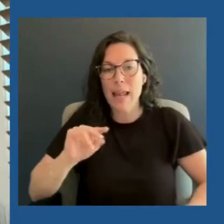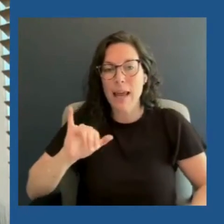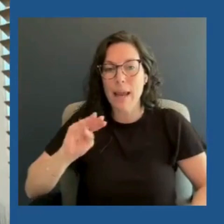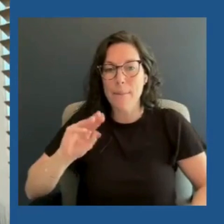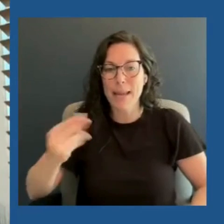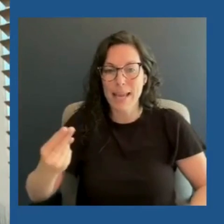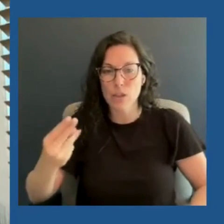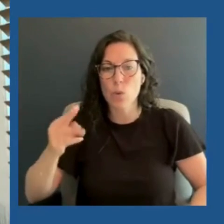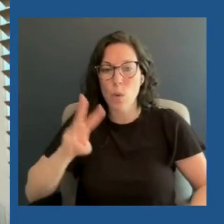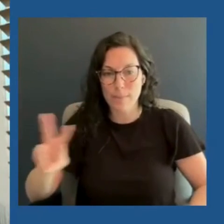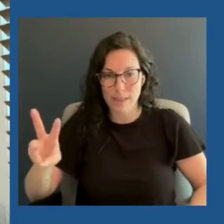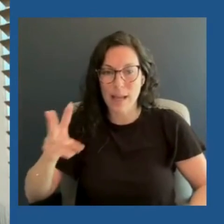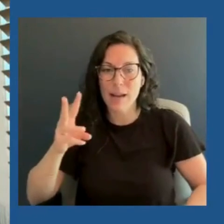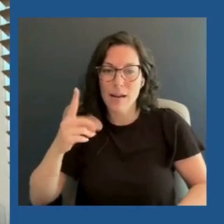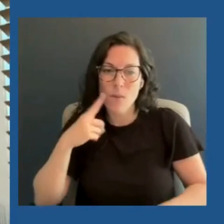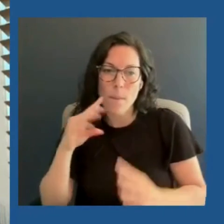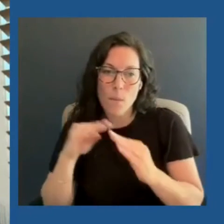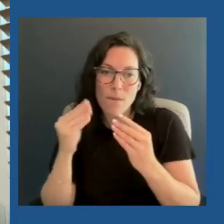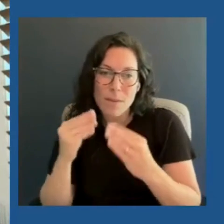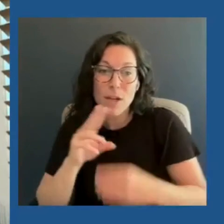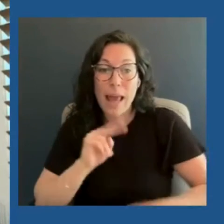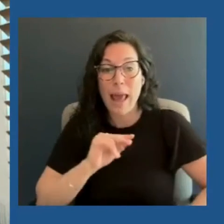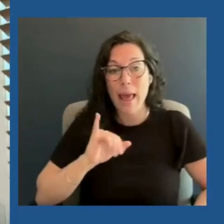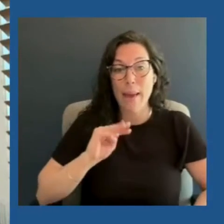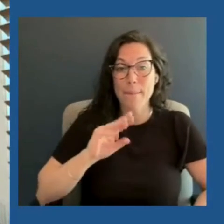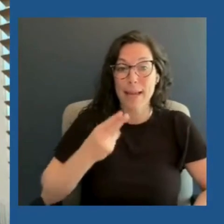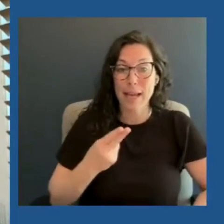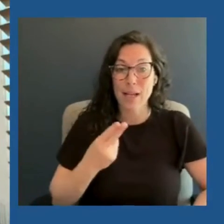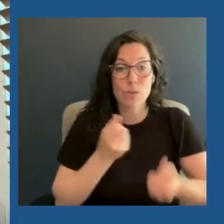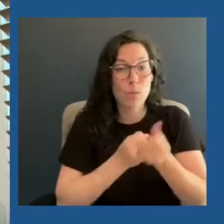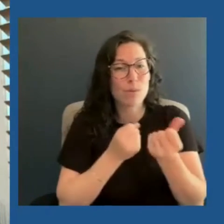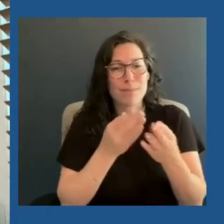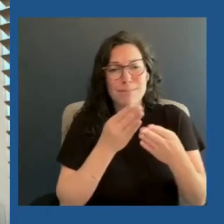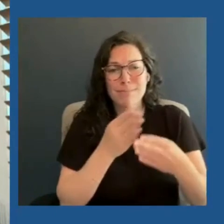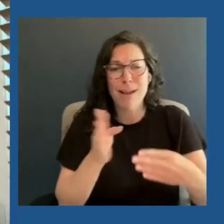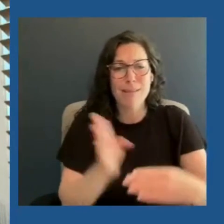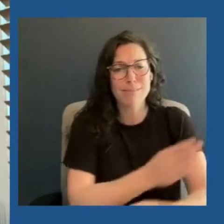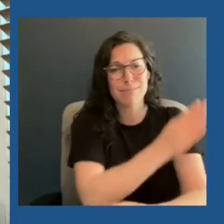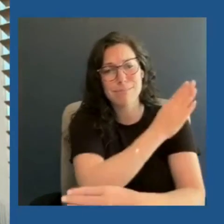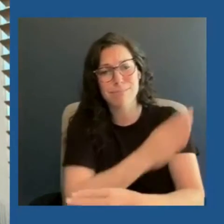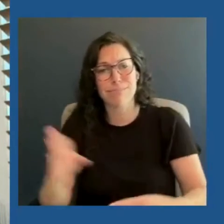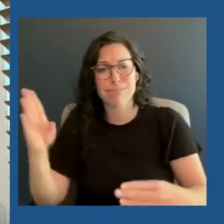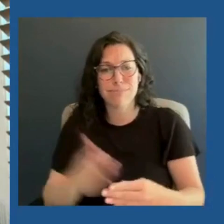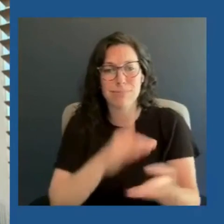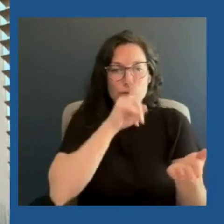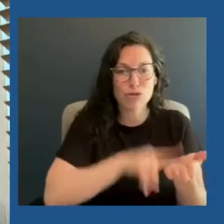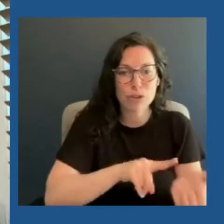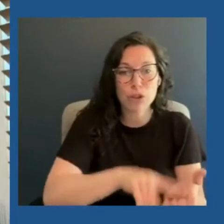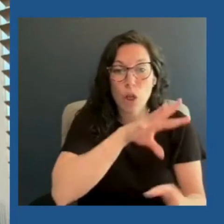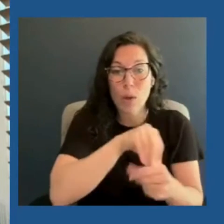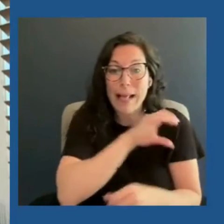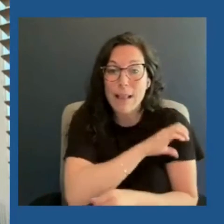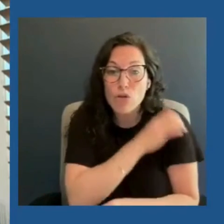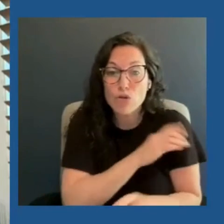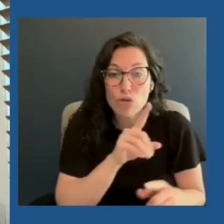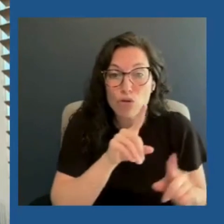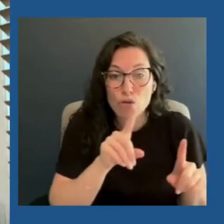NIMH sponsors a wide range of research, including clinical trials to develop new ways to prevent, detect, or treat